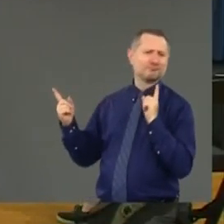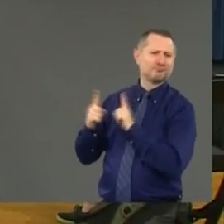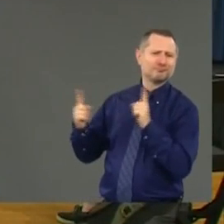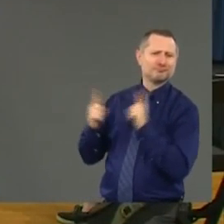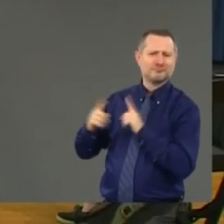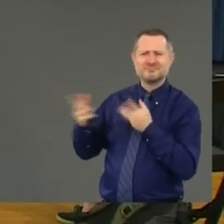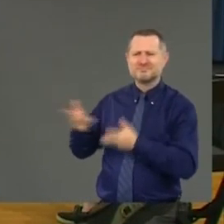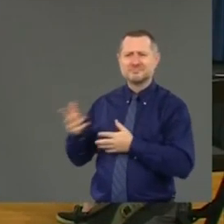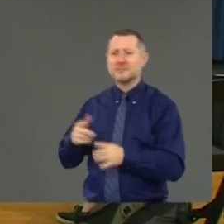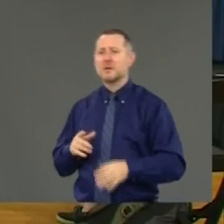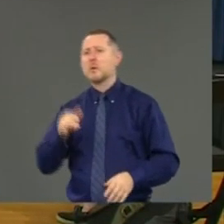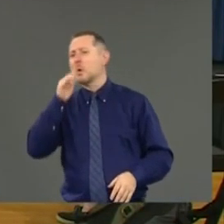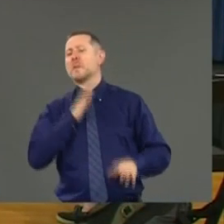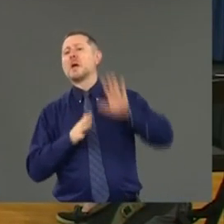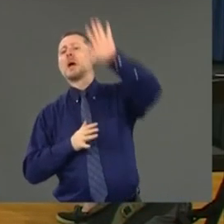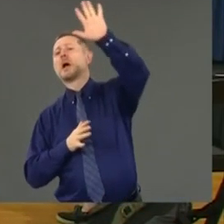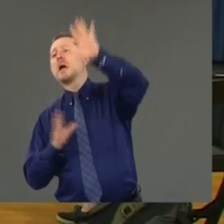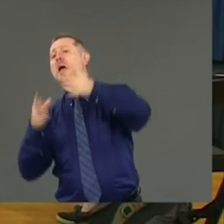Okay. And the guidance on testing?